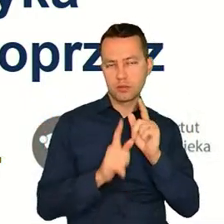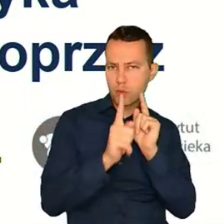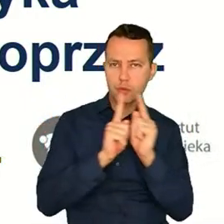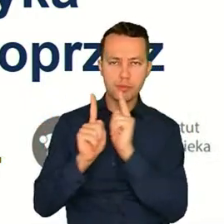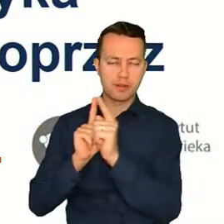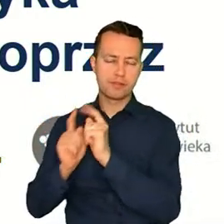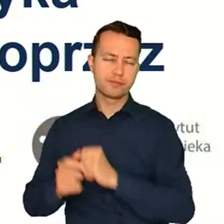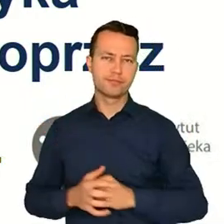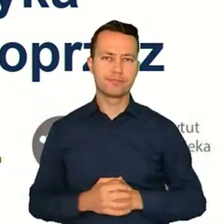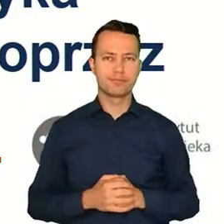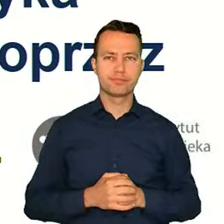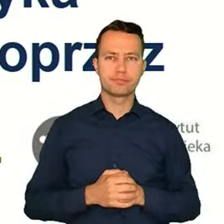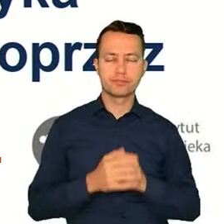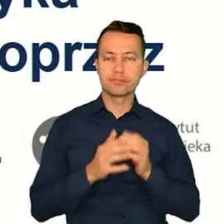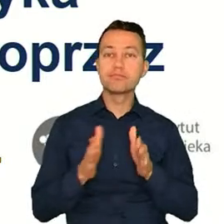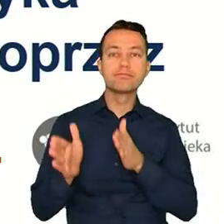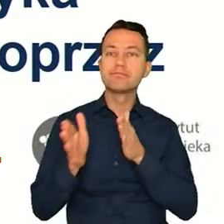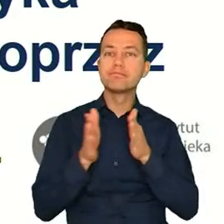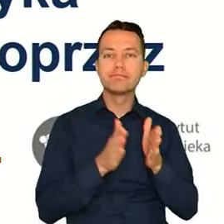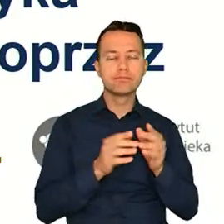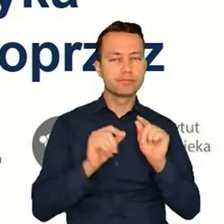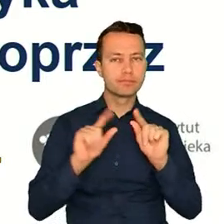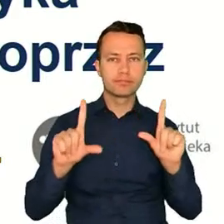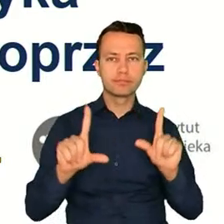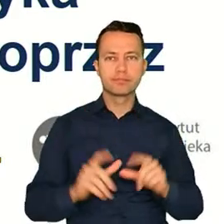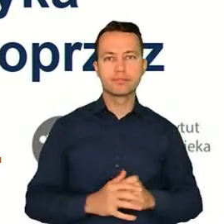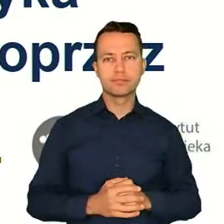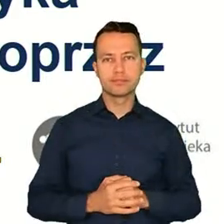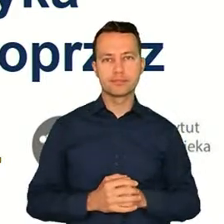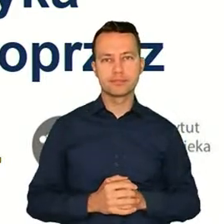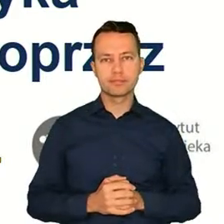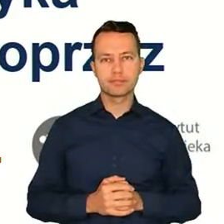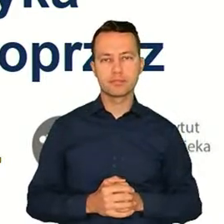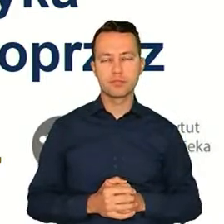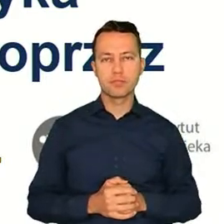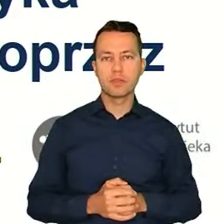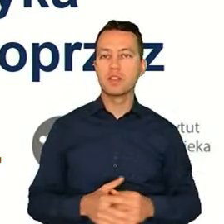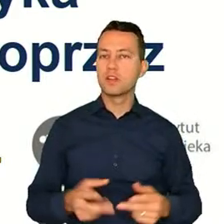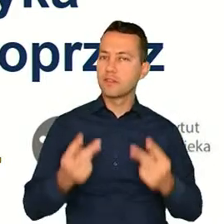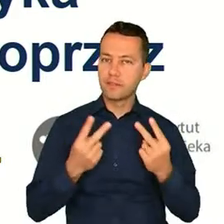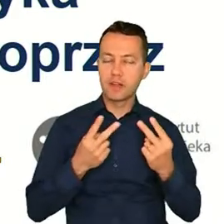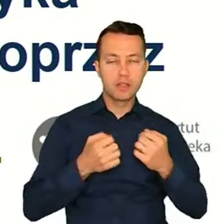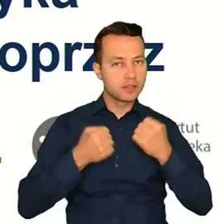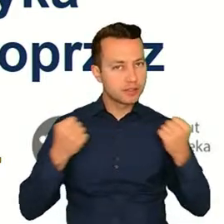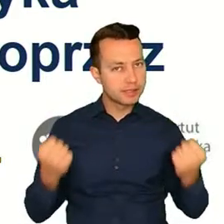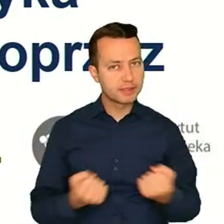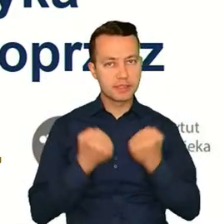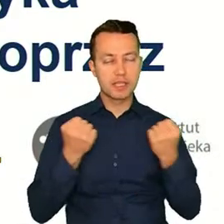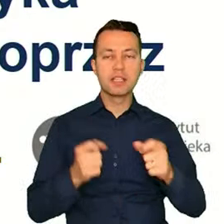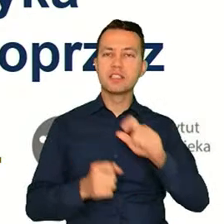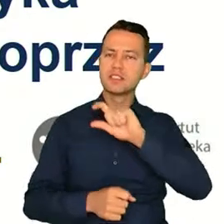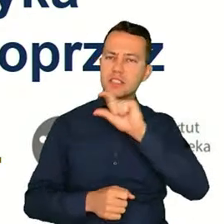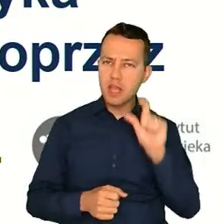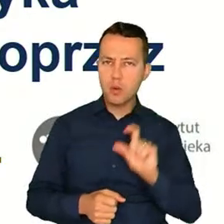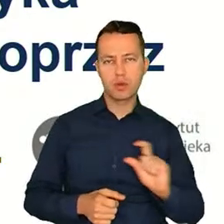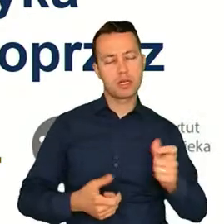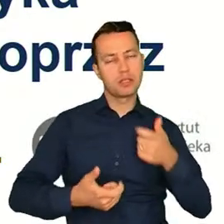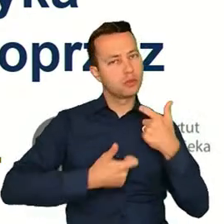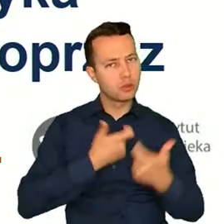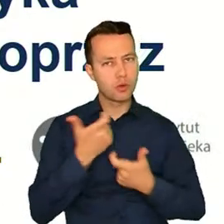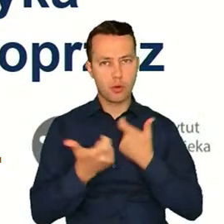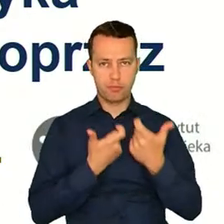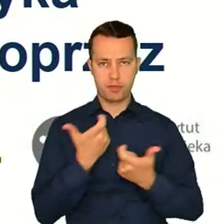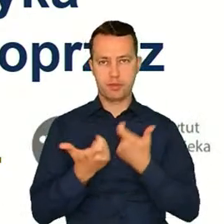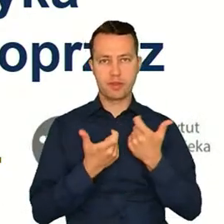And we have another slide. There is emphasis that due diligence, this is the continuous process